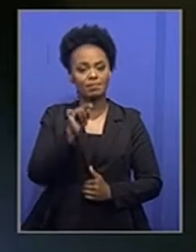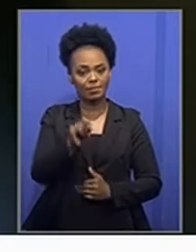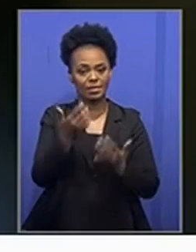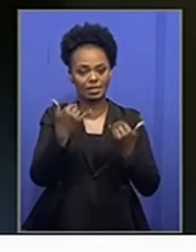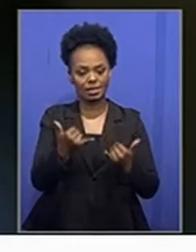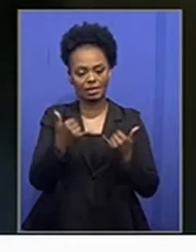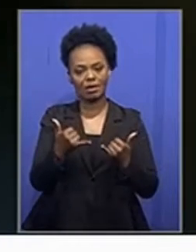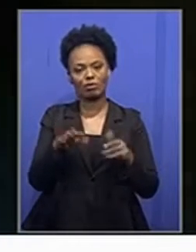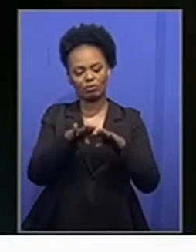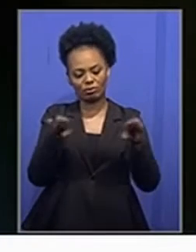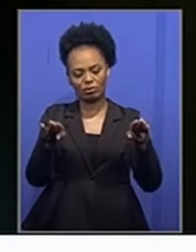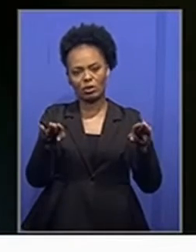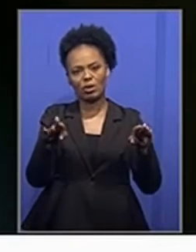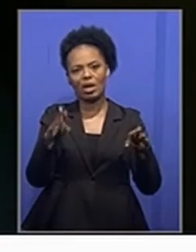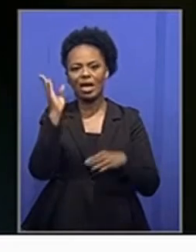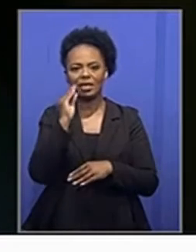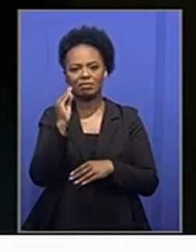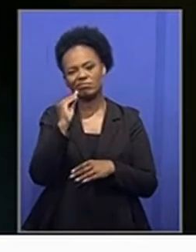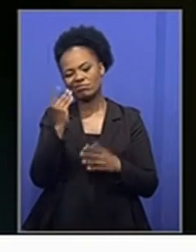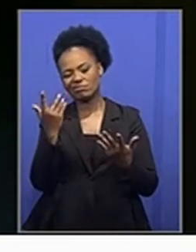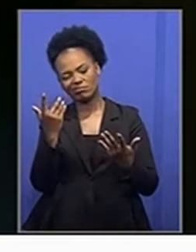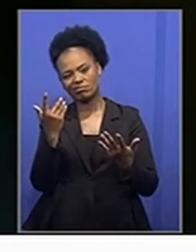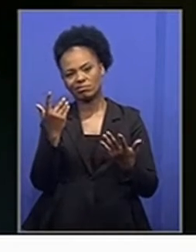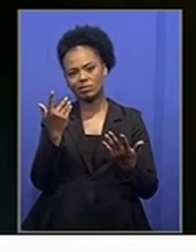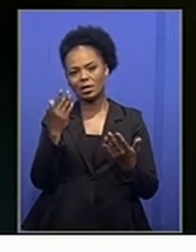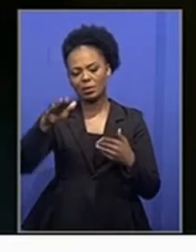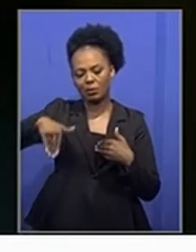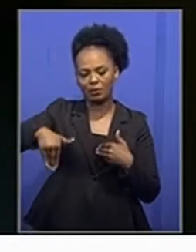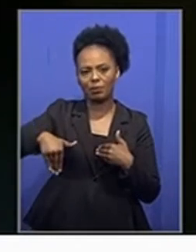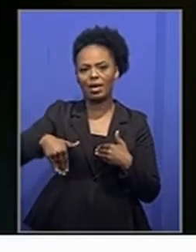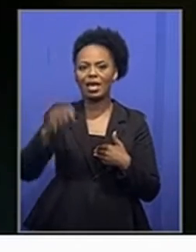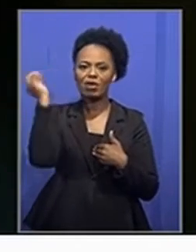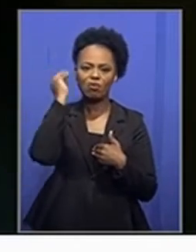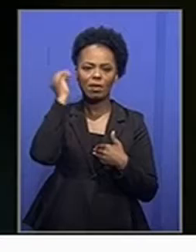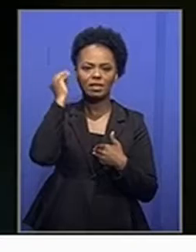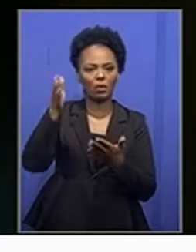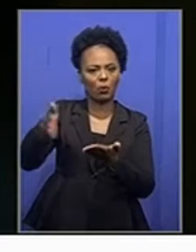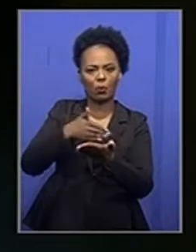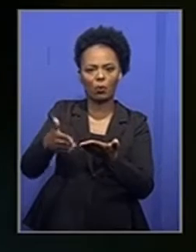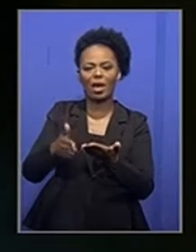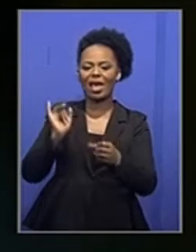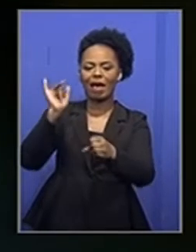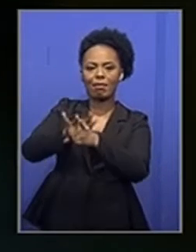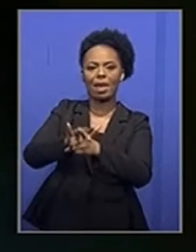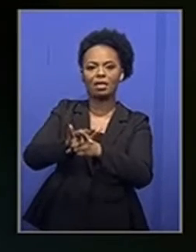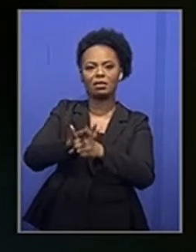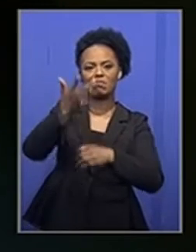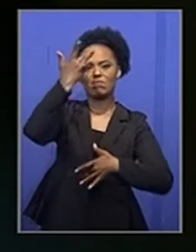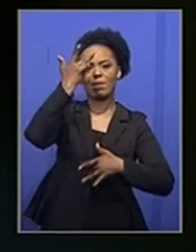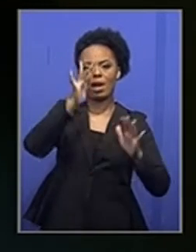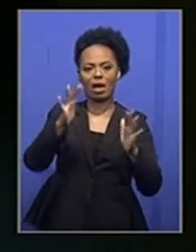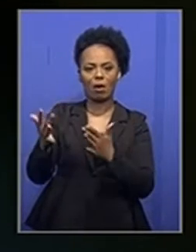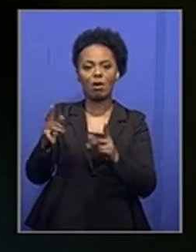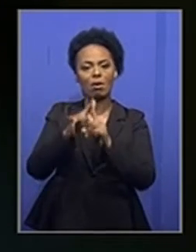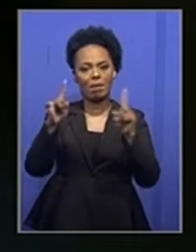this stage, we do not have experimental data to confirm how it reacts in terms of sensitivity to antibodies. But based on what